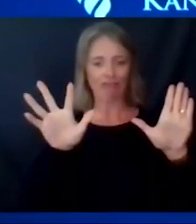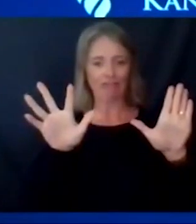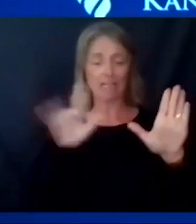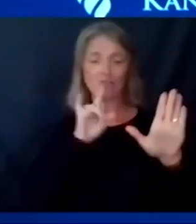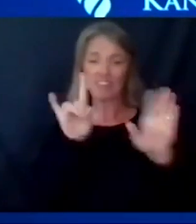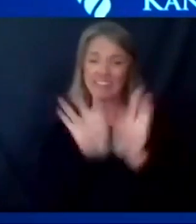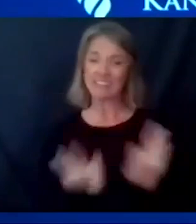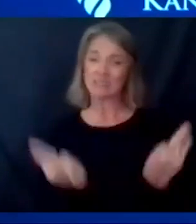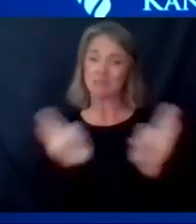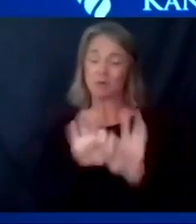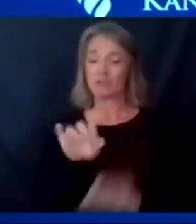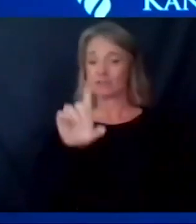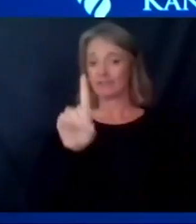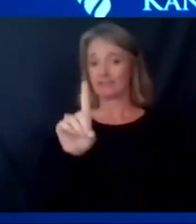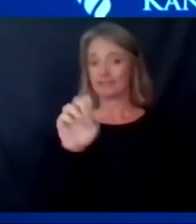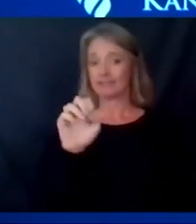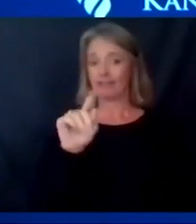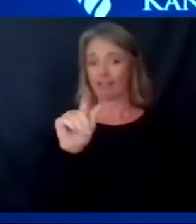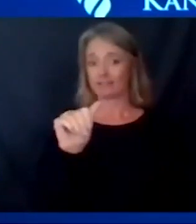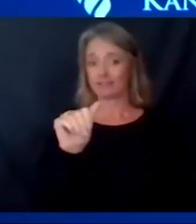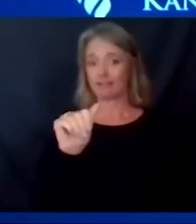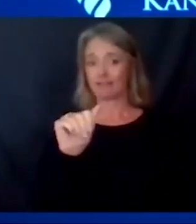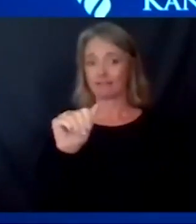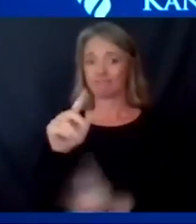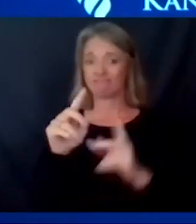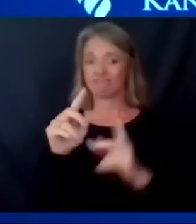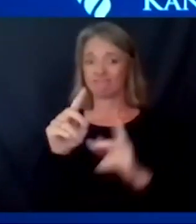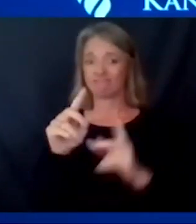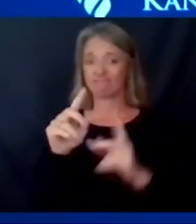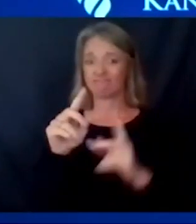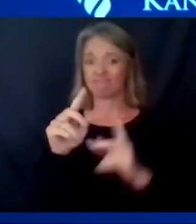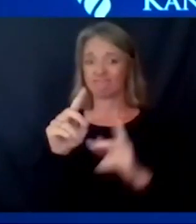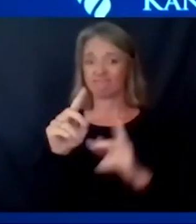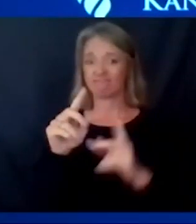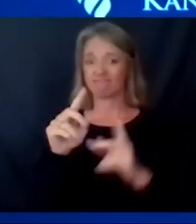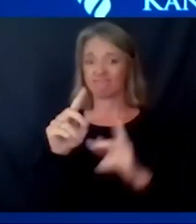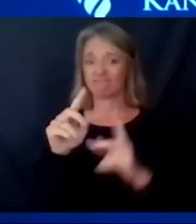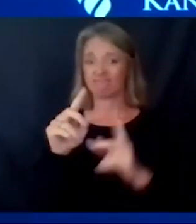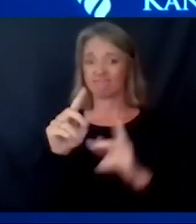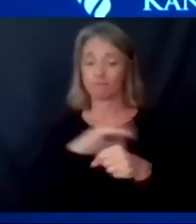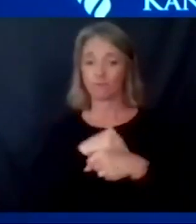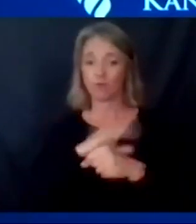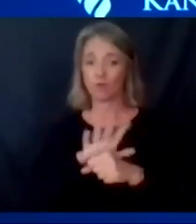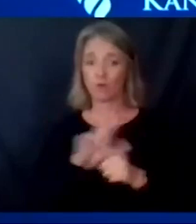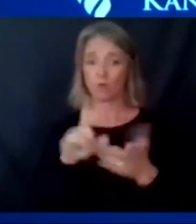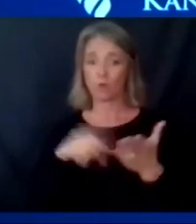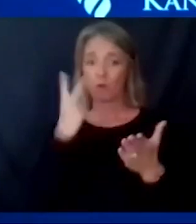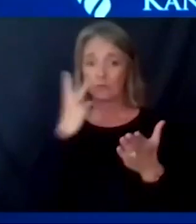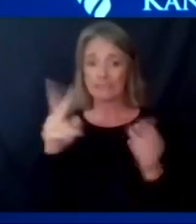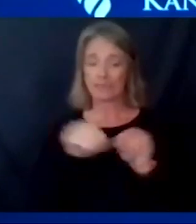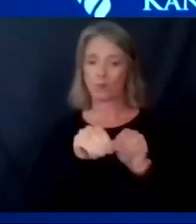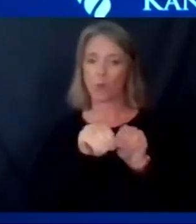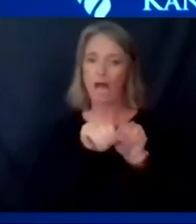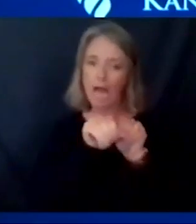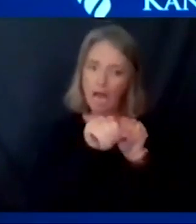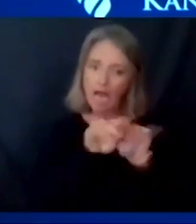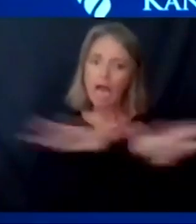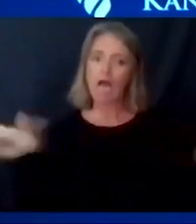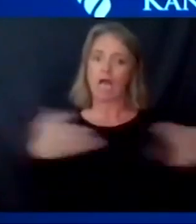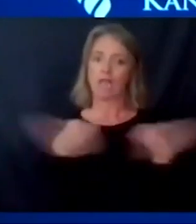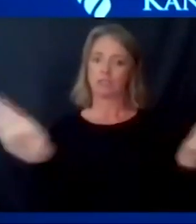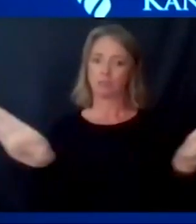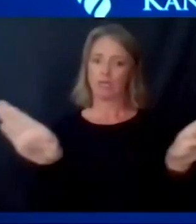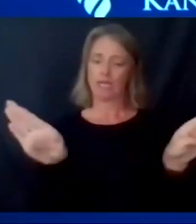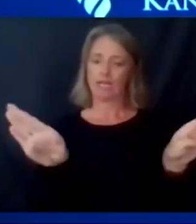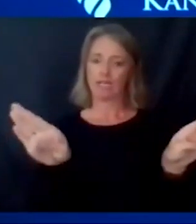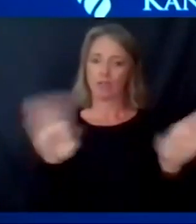variant. And what we're seeing is that there's widespread community transmission. What we're worried